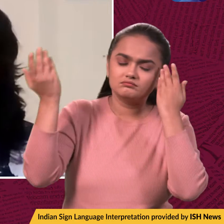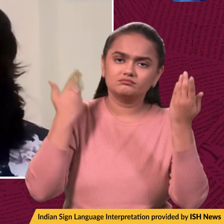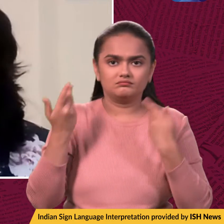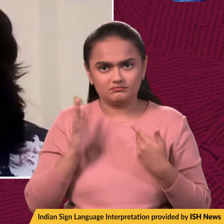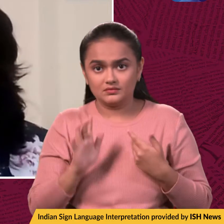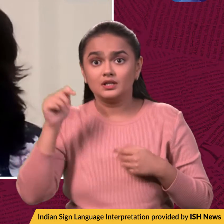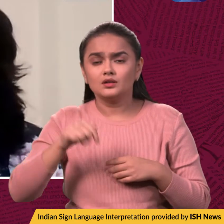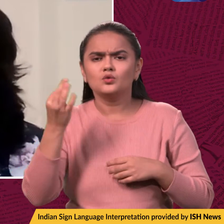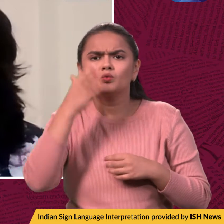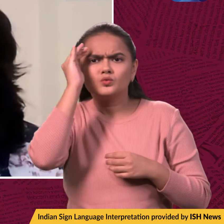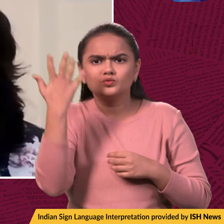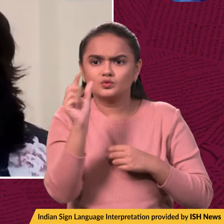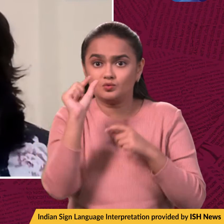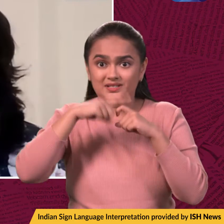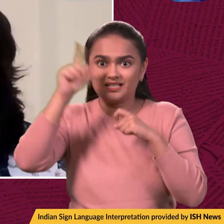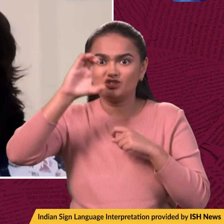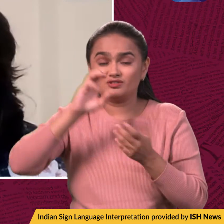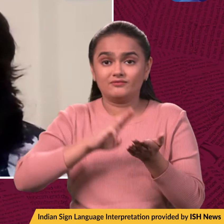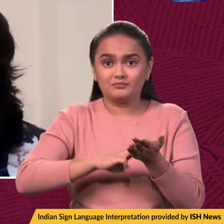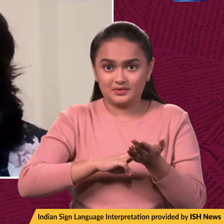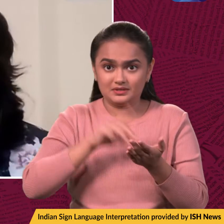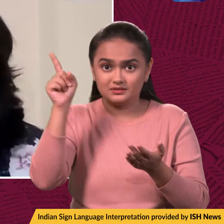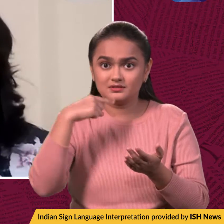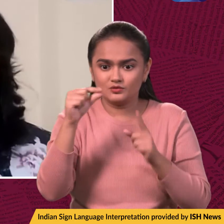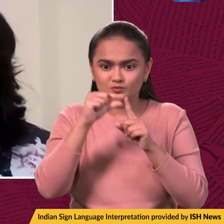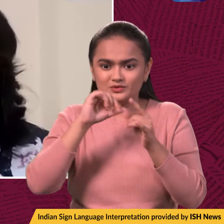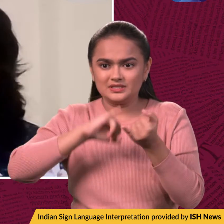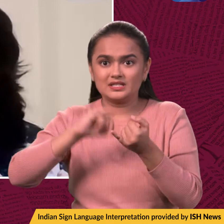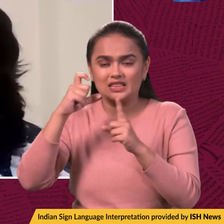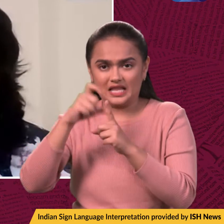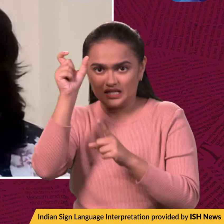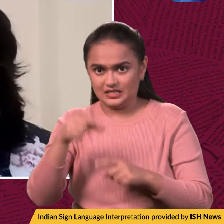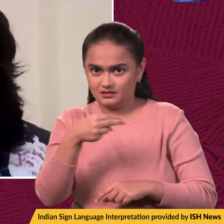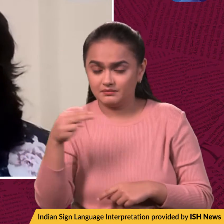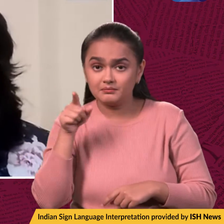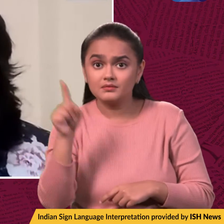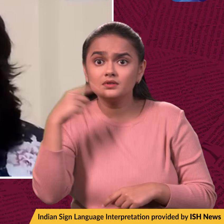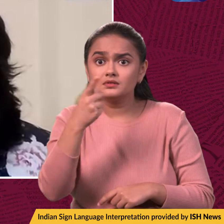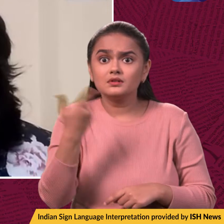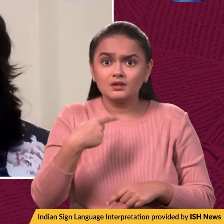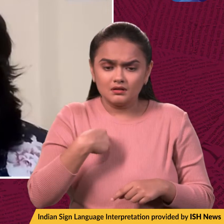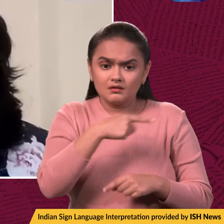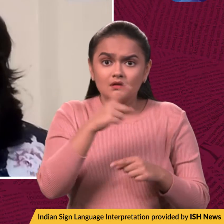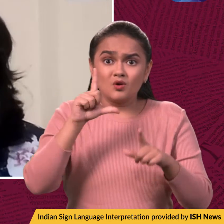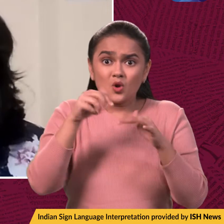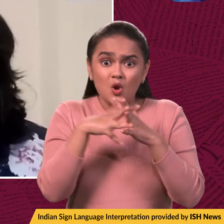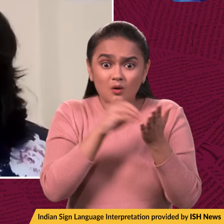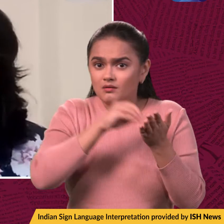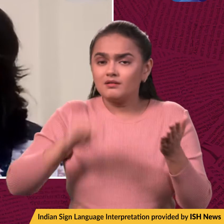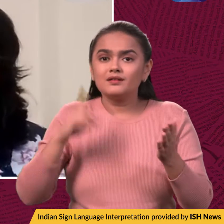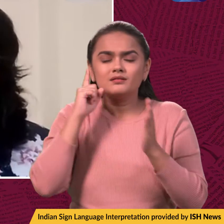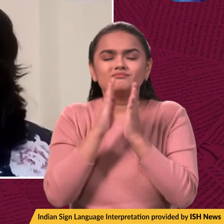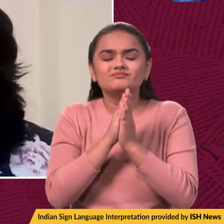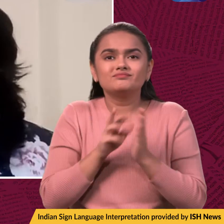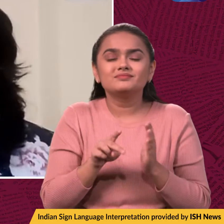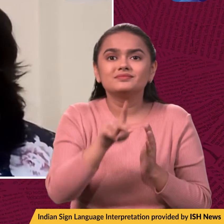in the news, Uttarakhand Chief Minister Pushkar Singh Dhami has announced that his government would repeal the Char Dham Devasthanam